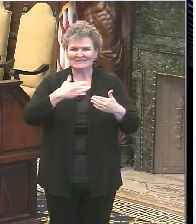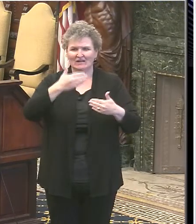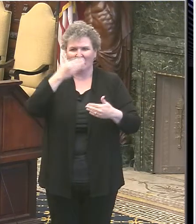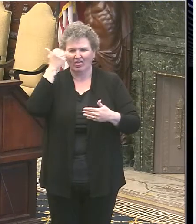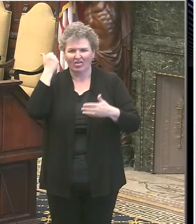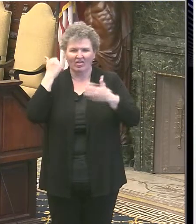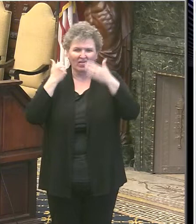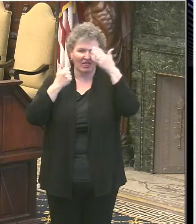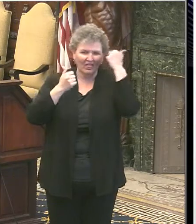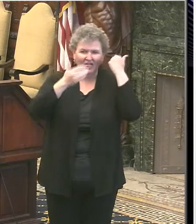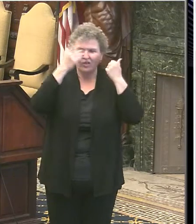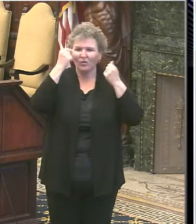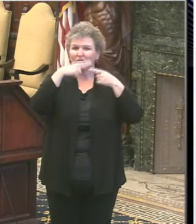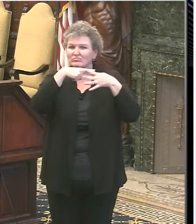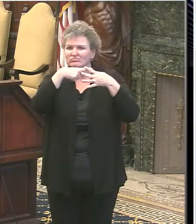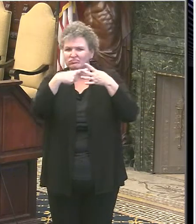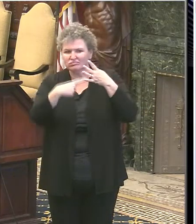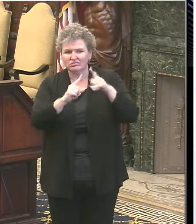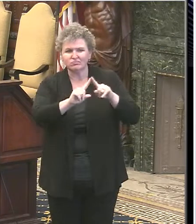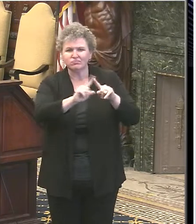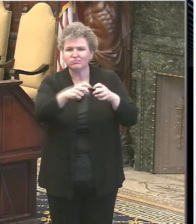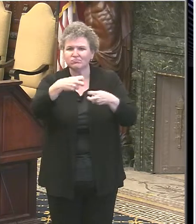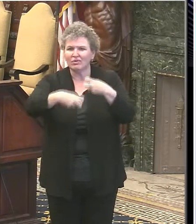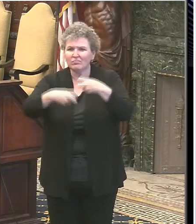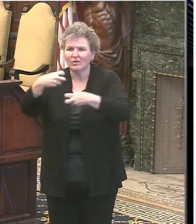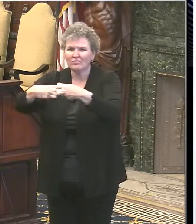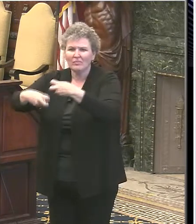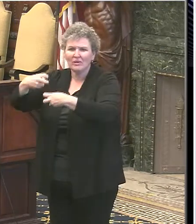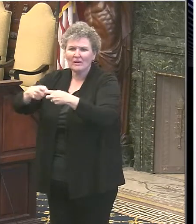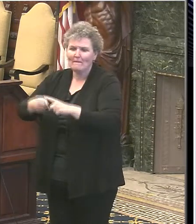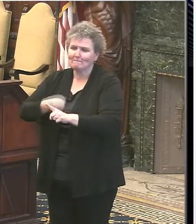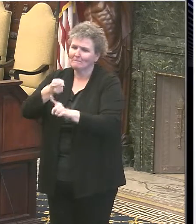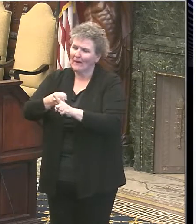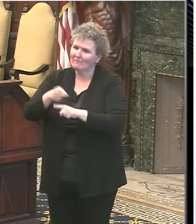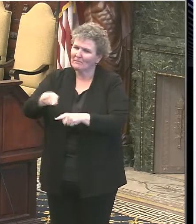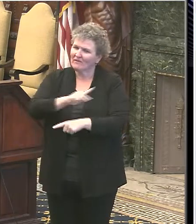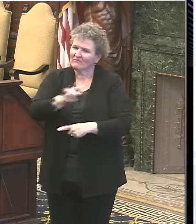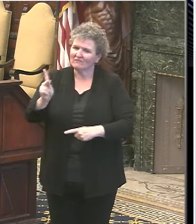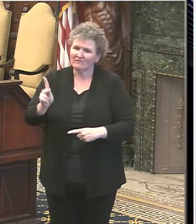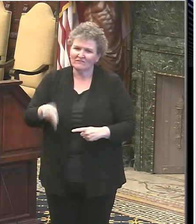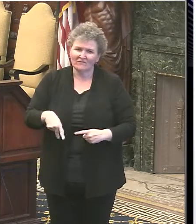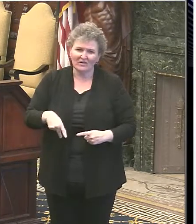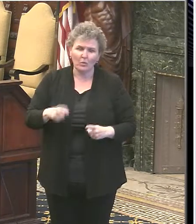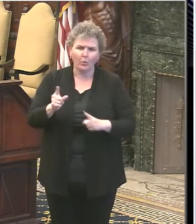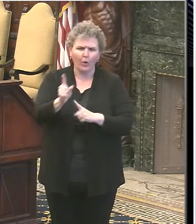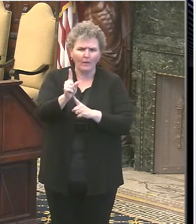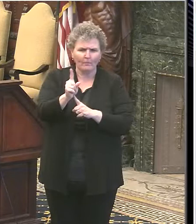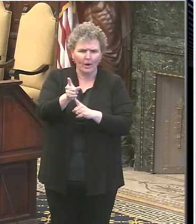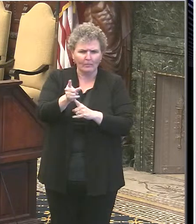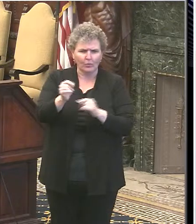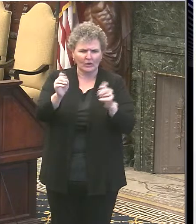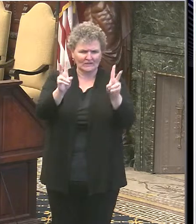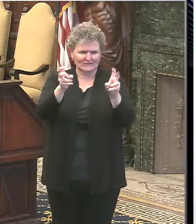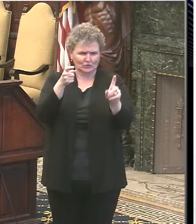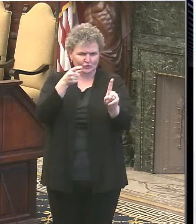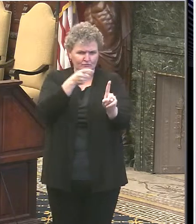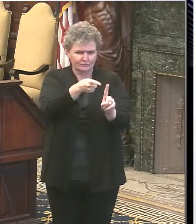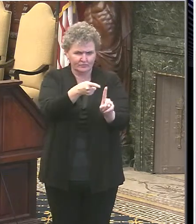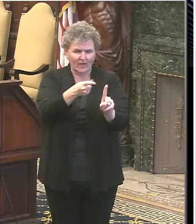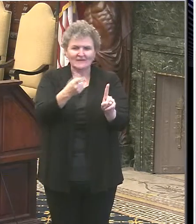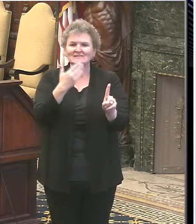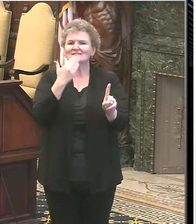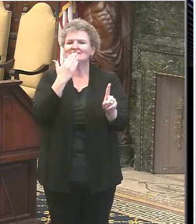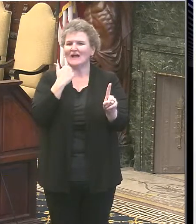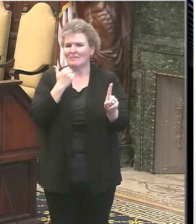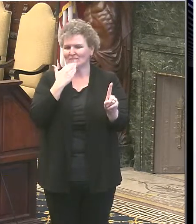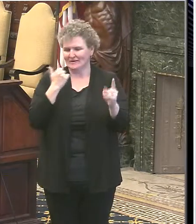other pervasive health issues that afflict Philadelphians. So I want to take a moment to talk about one such issue, which is diabetes.